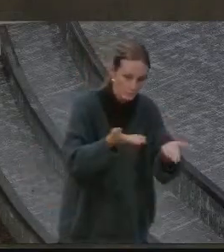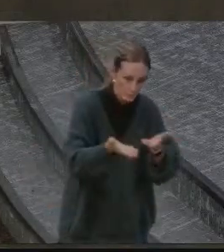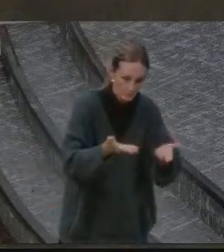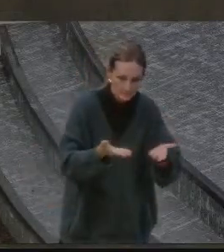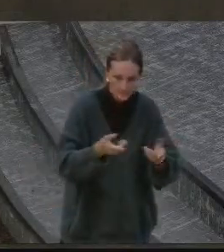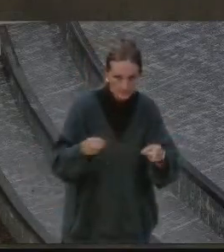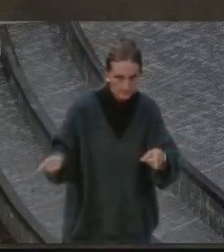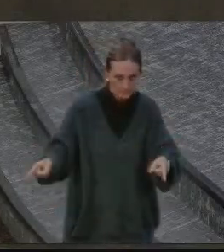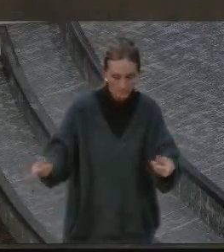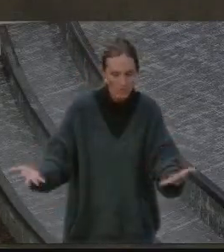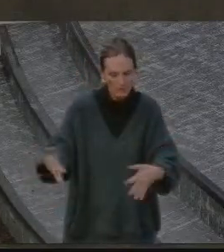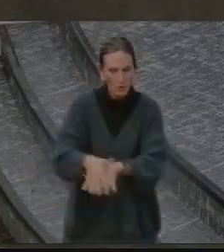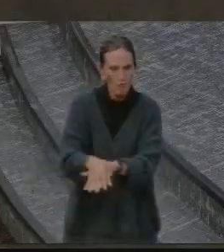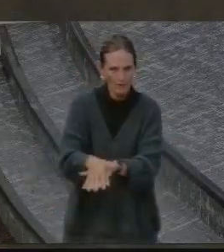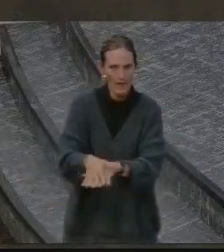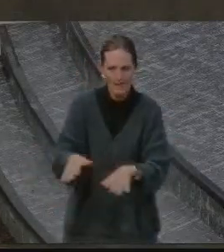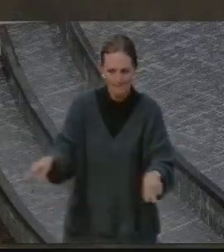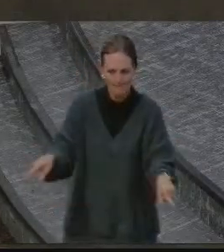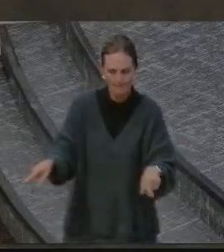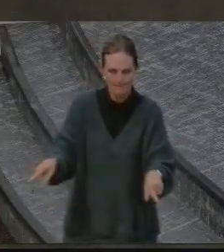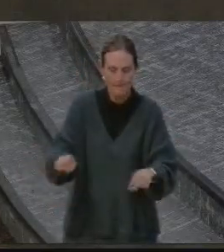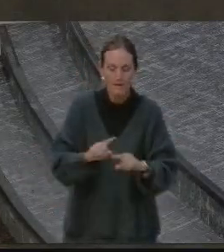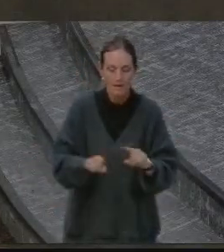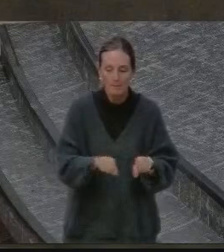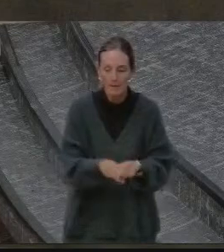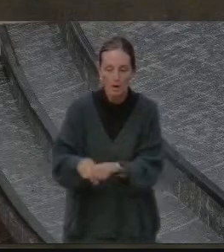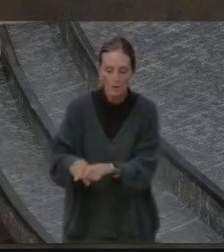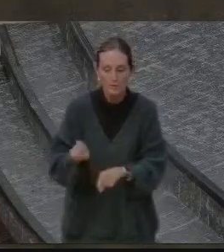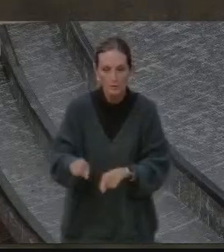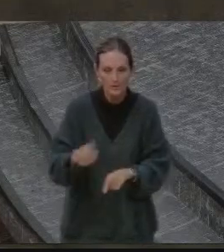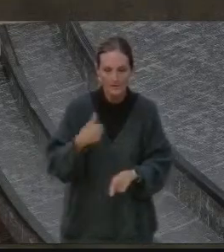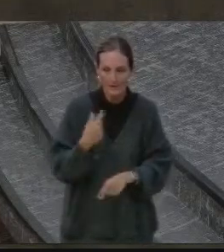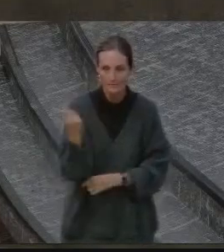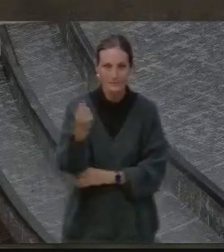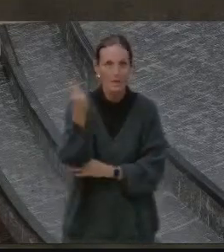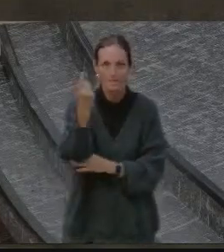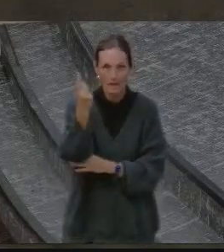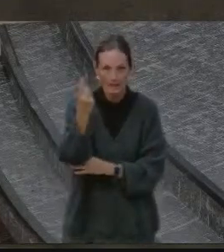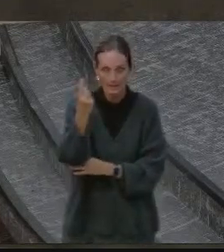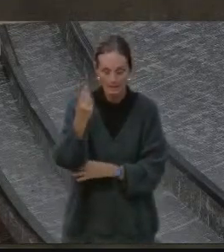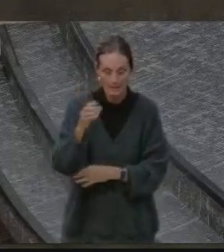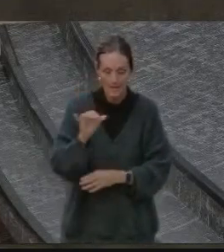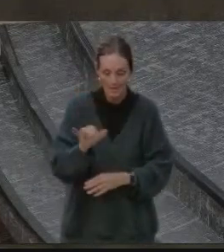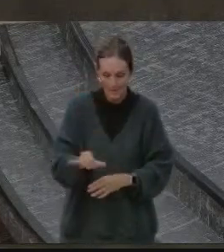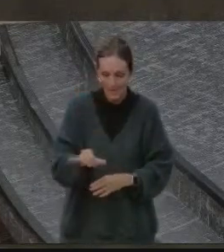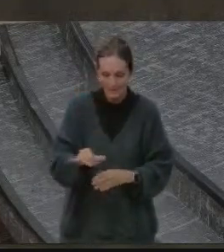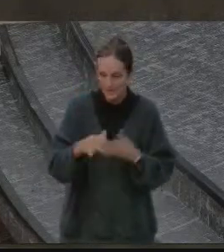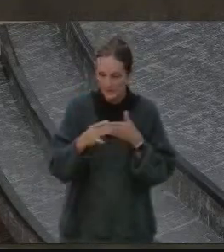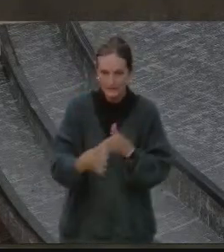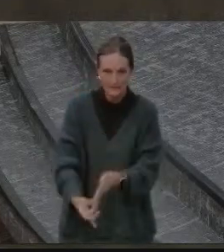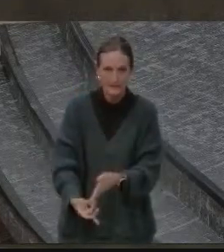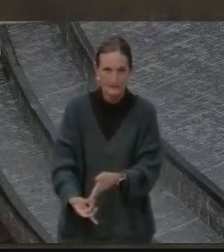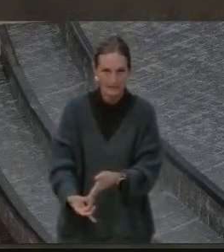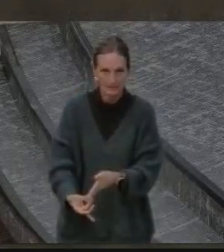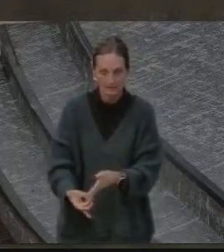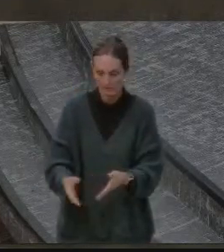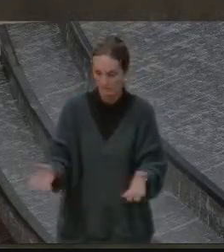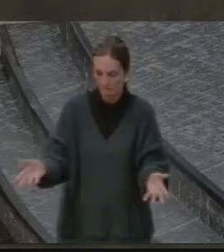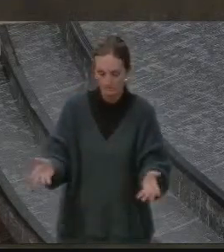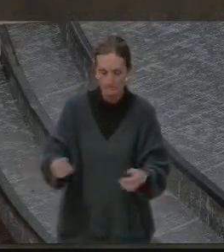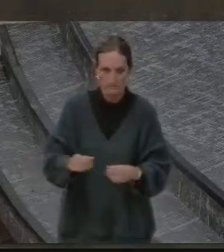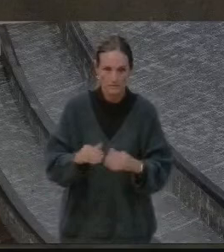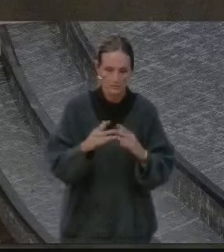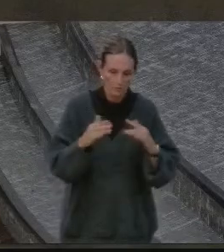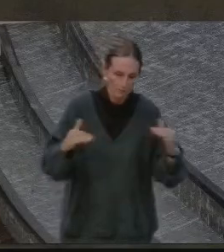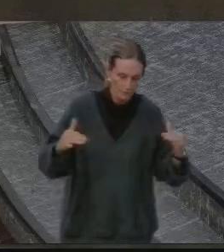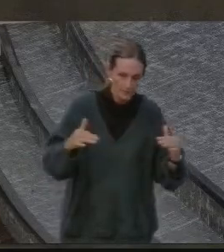overlap there, but there also has to be someone who is sort of driving that direction of diversity, equity,